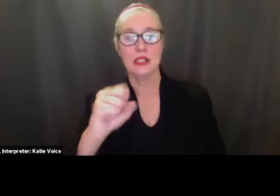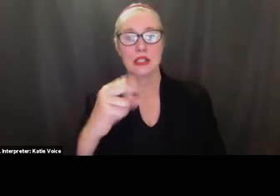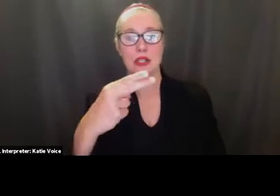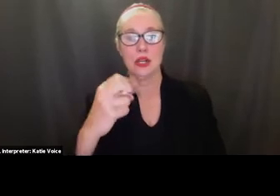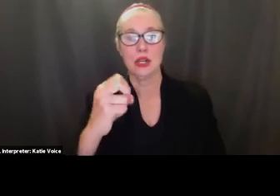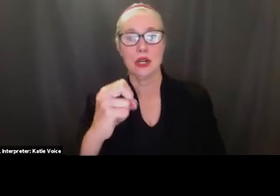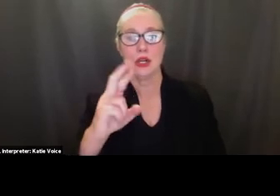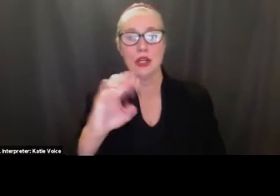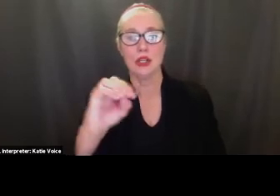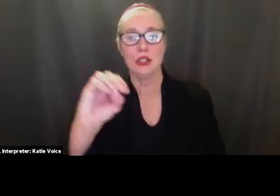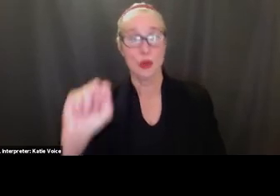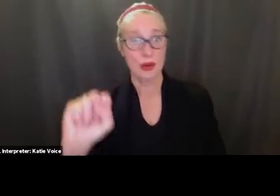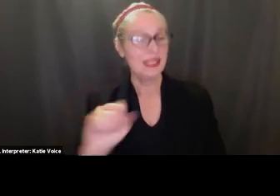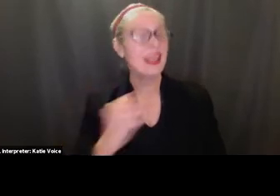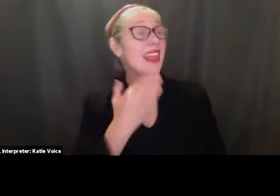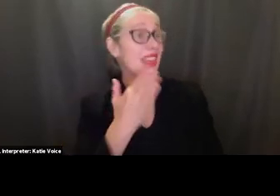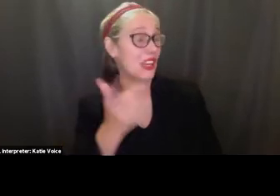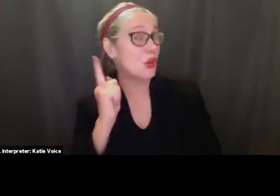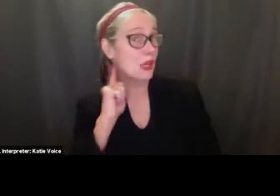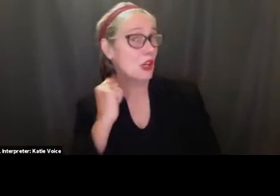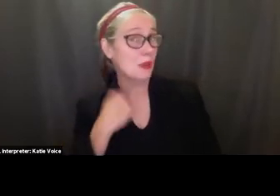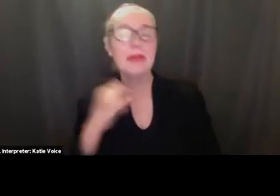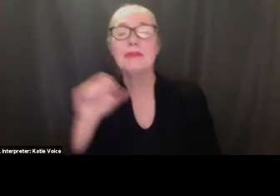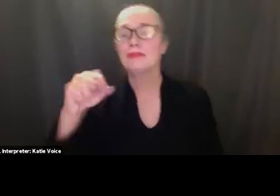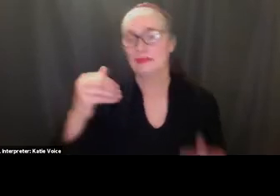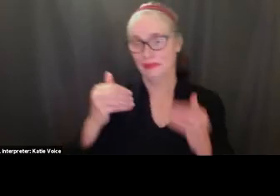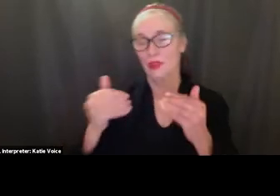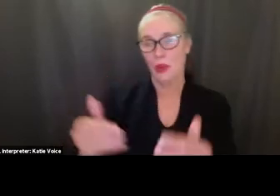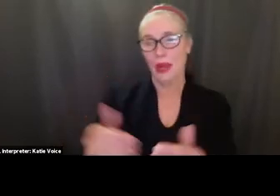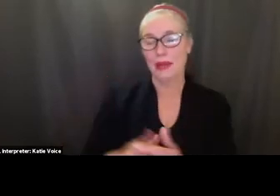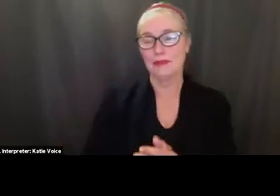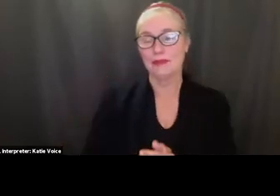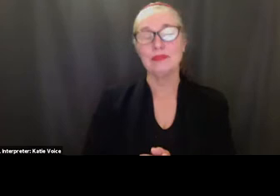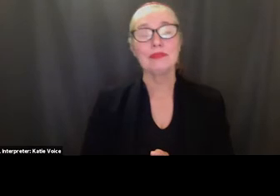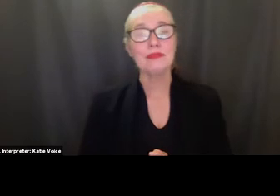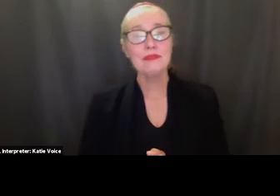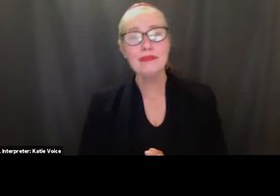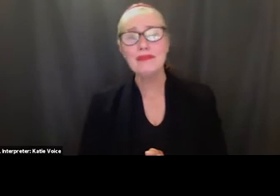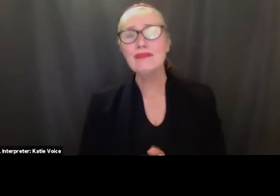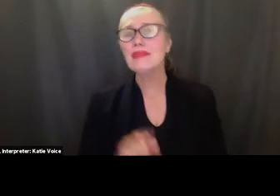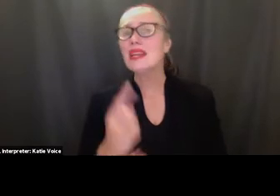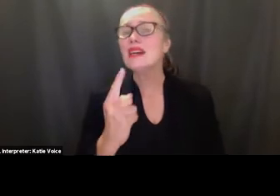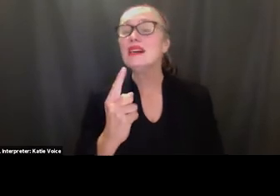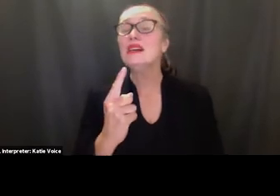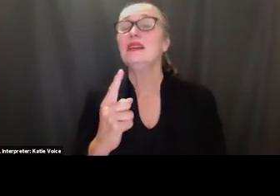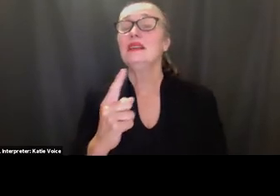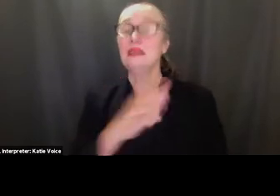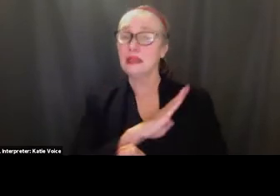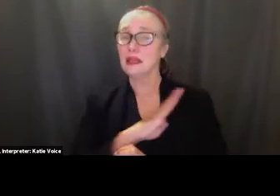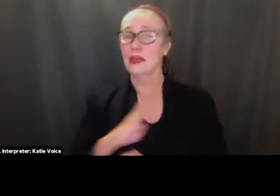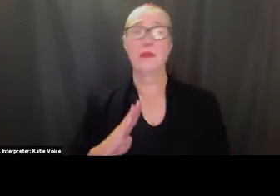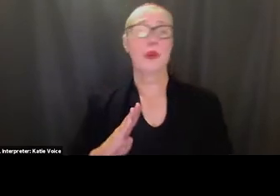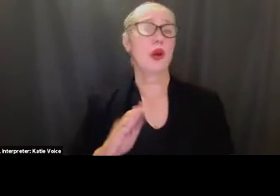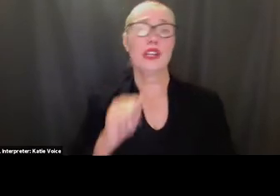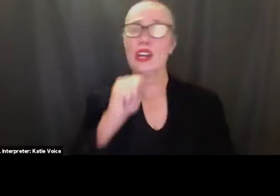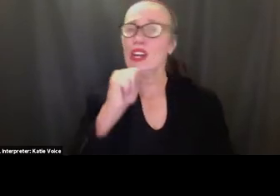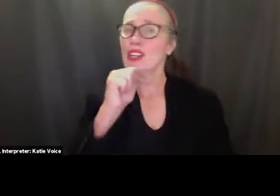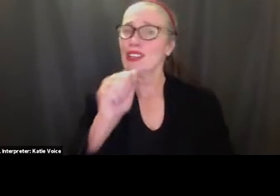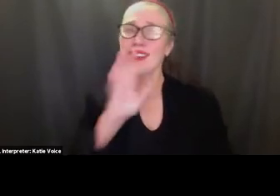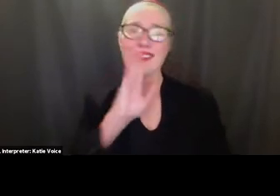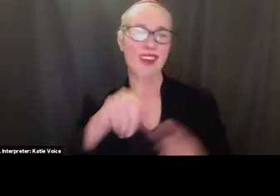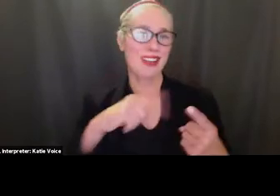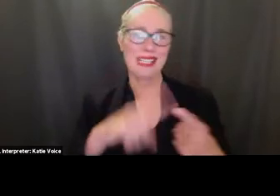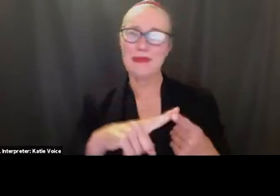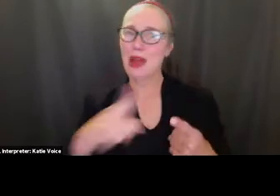hi thank you can you hear me yes go ahead okay so one thing uh that the board isn't isn't talking about at all is the